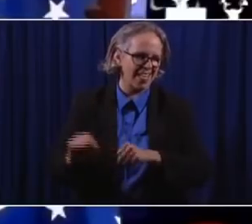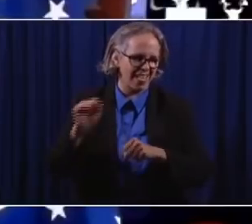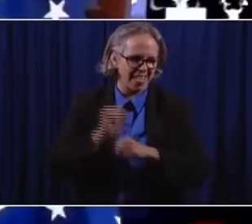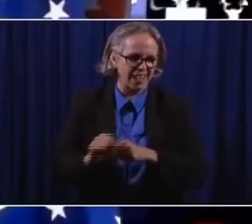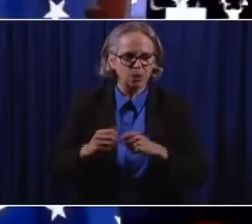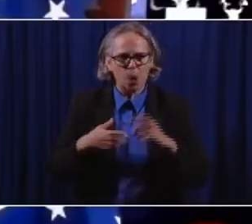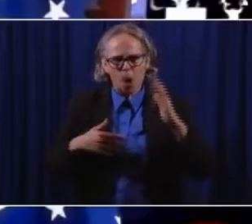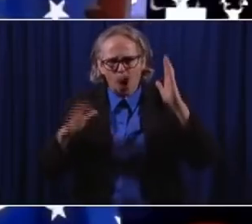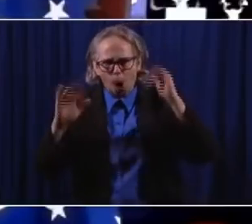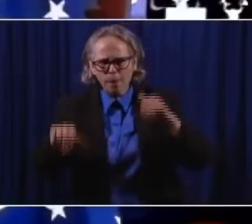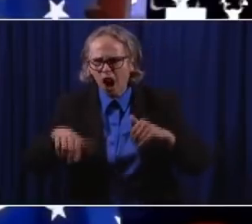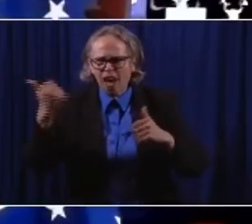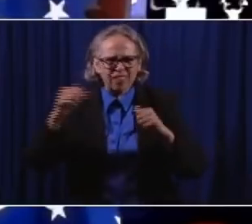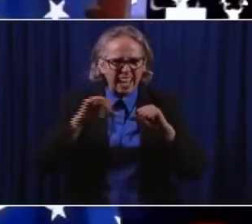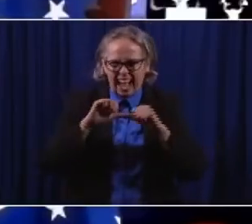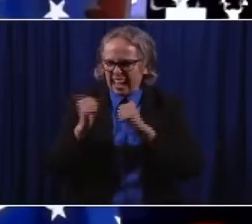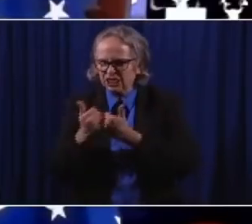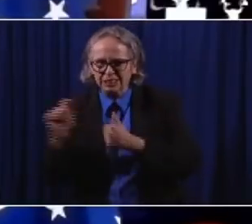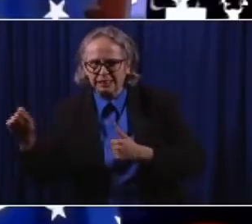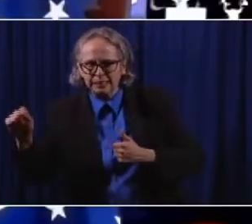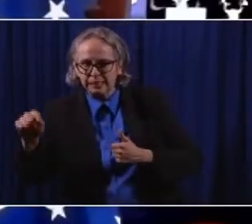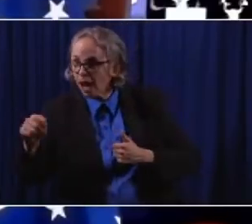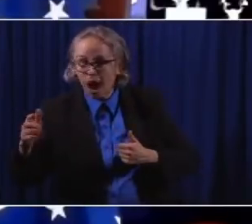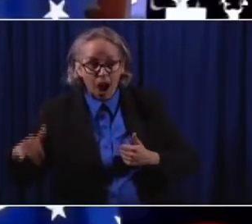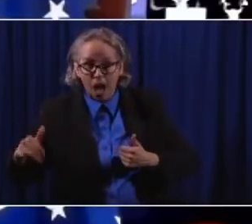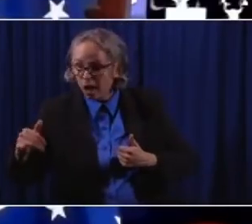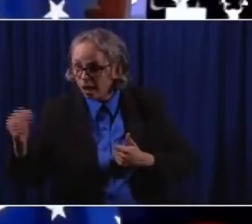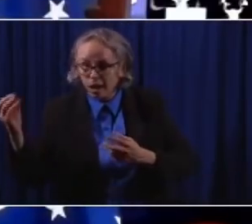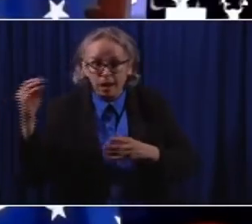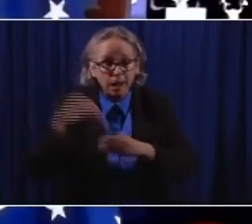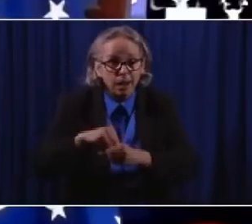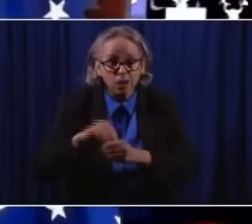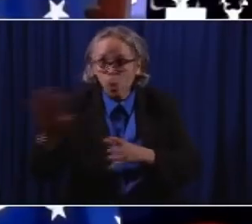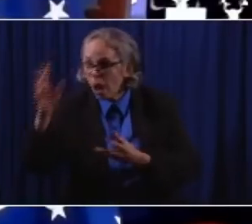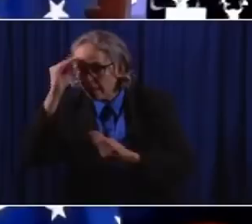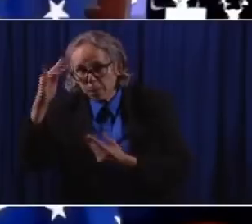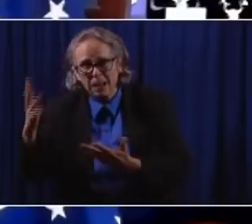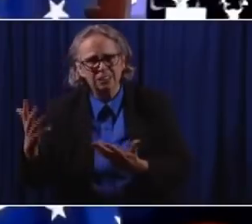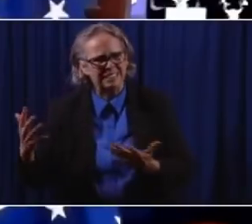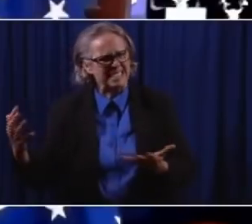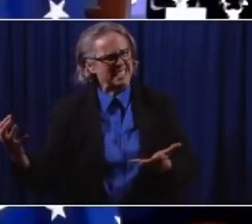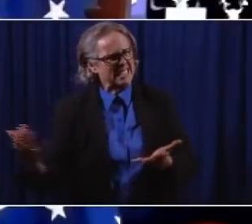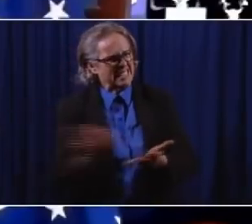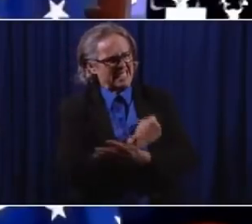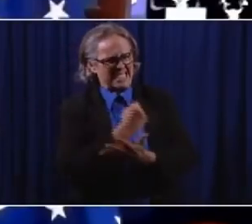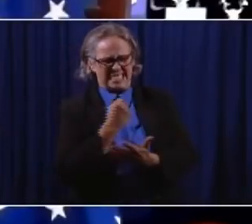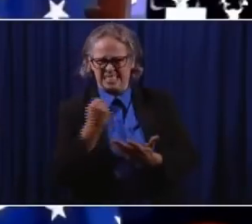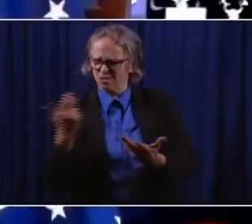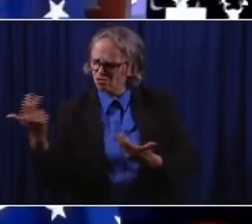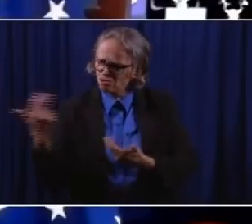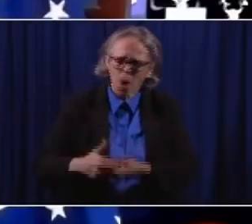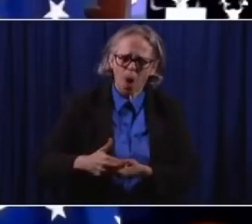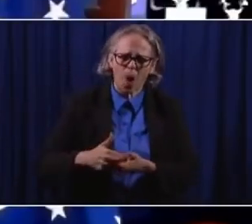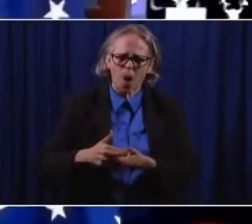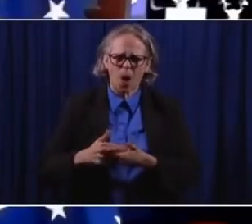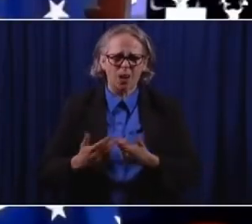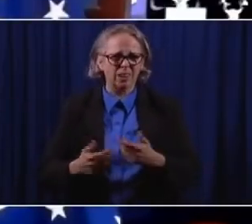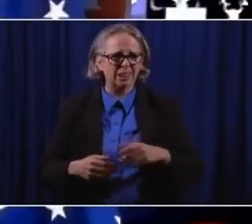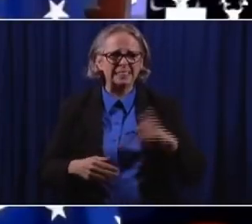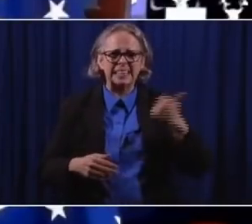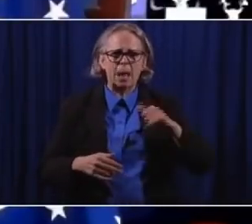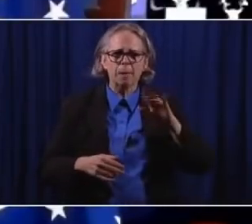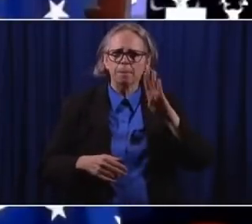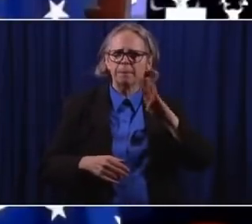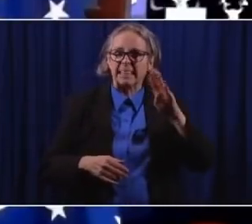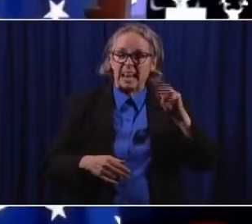other agencies, that when you do this, like we saw with the BMV, like we're seeing with the Department of Health, that when we do these things, that we can really